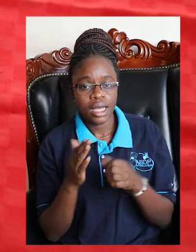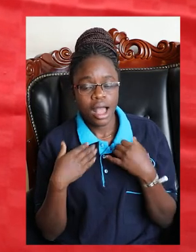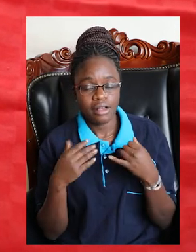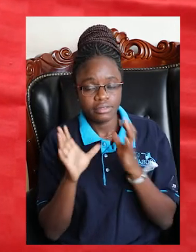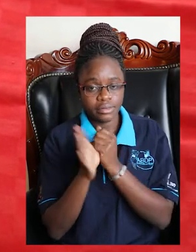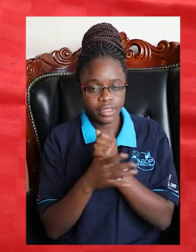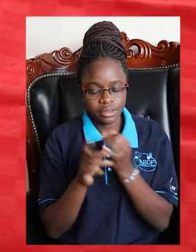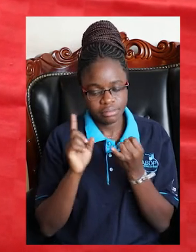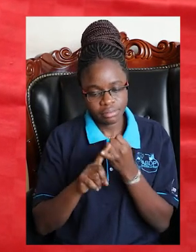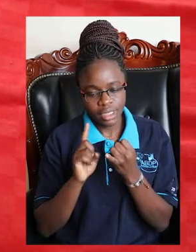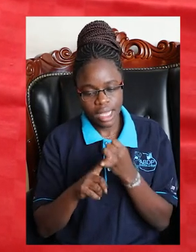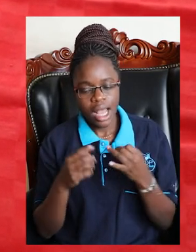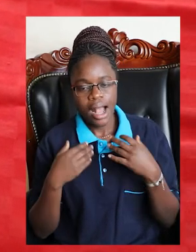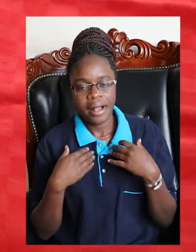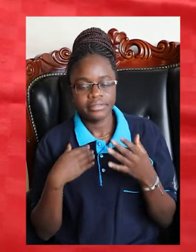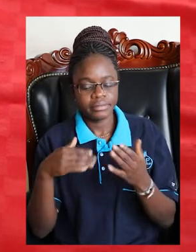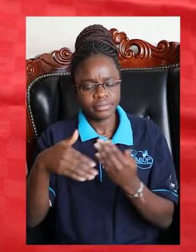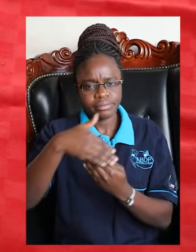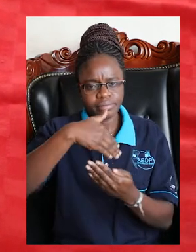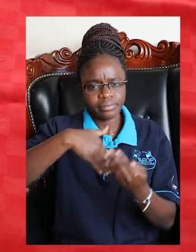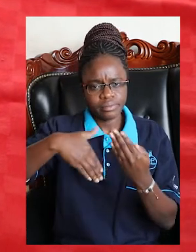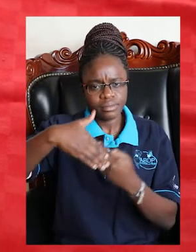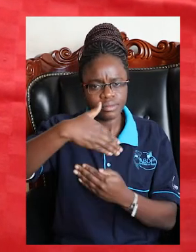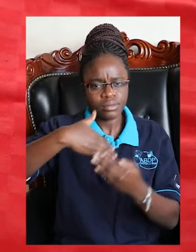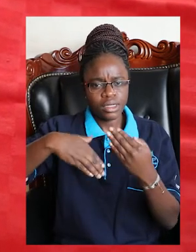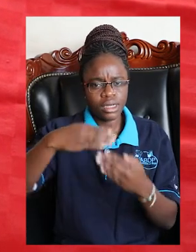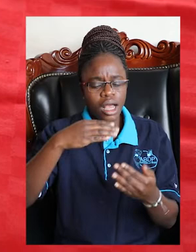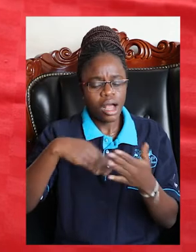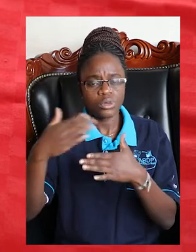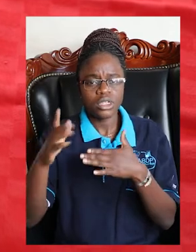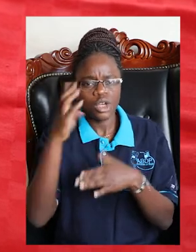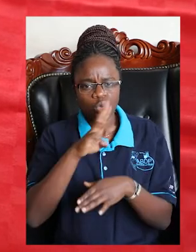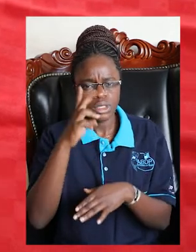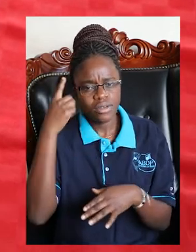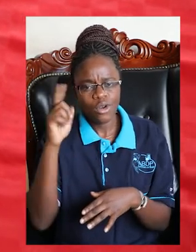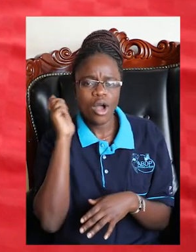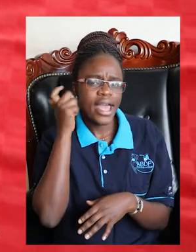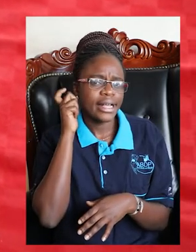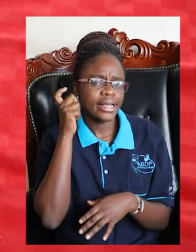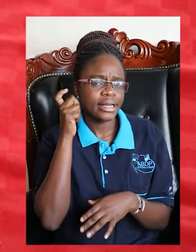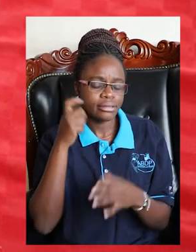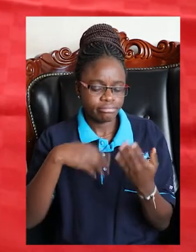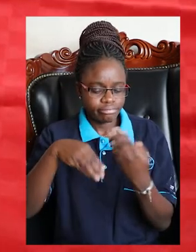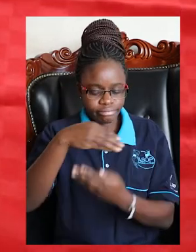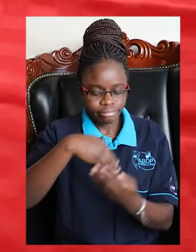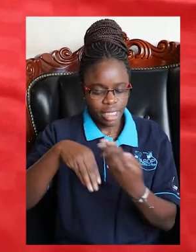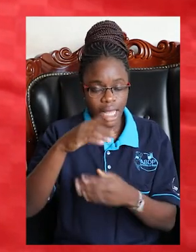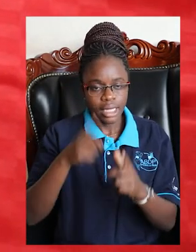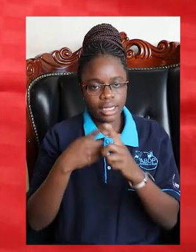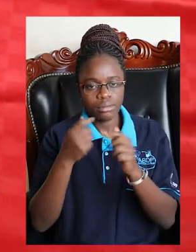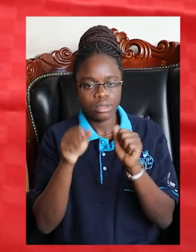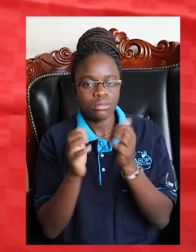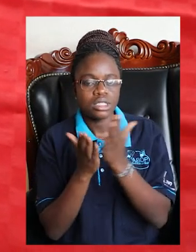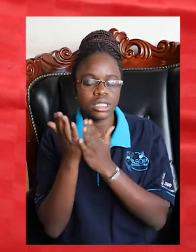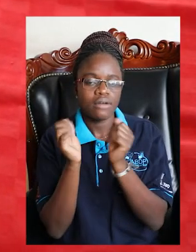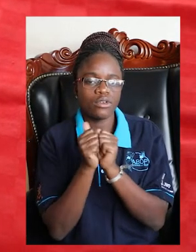flesh, it's having the fish, it's having the coating, that coating that is come the wheat flour. And now when you are